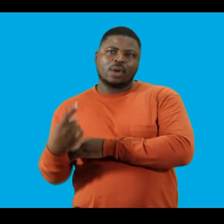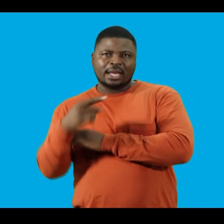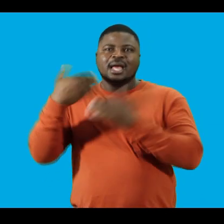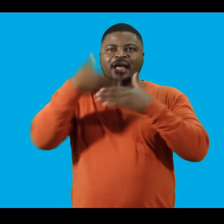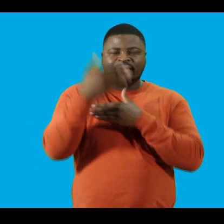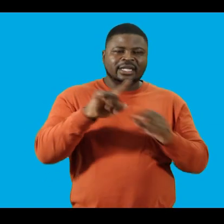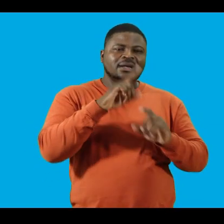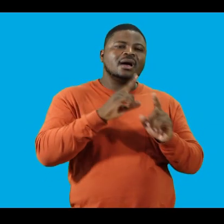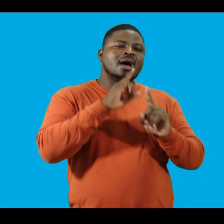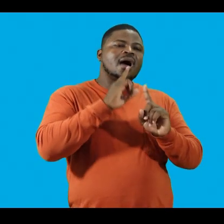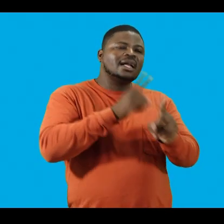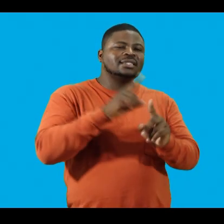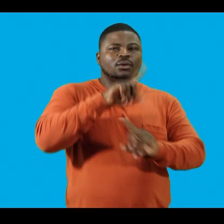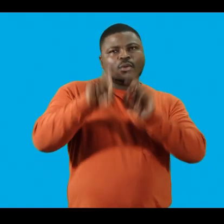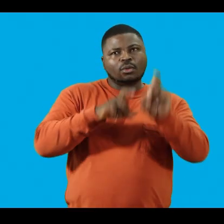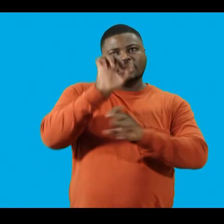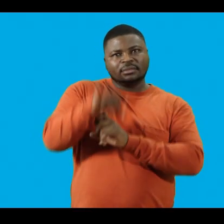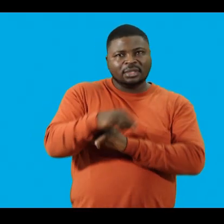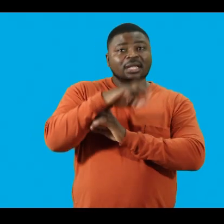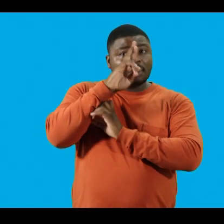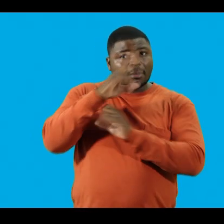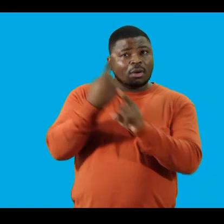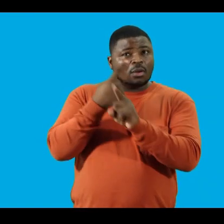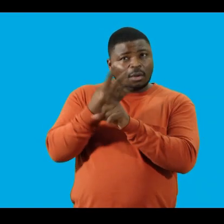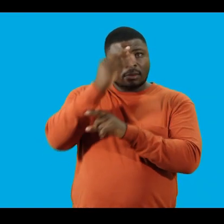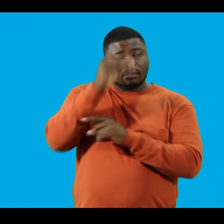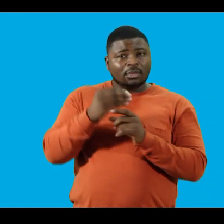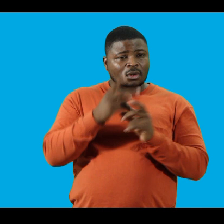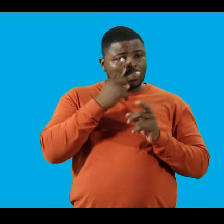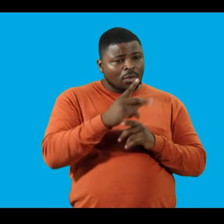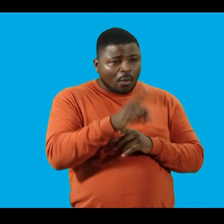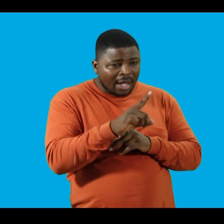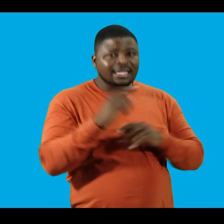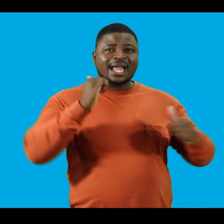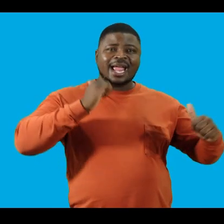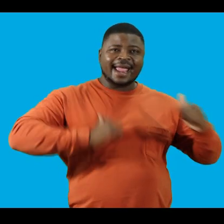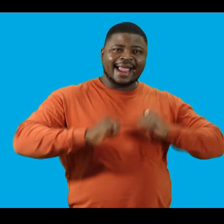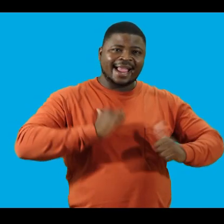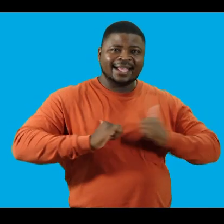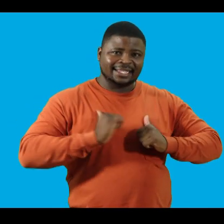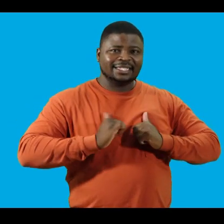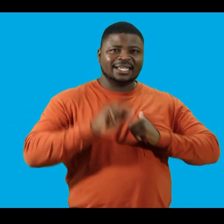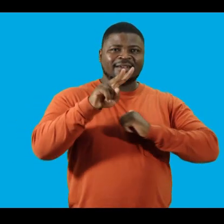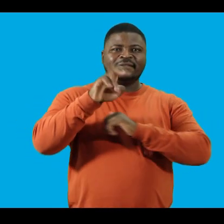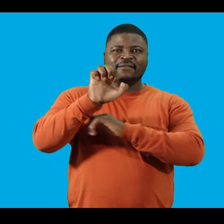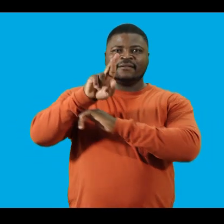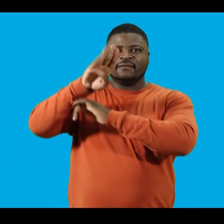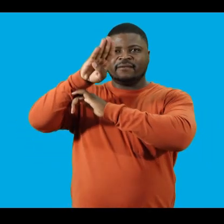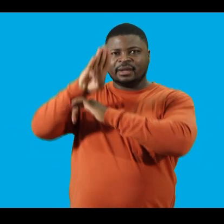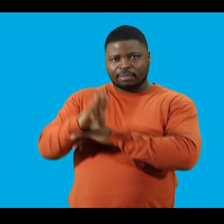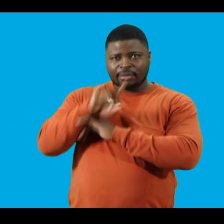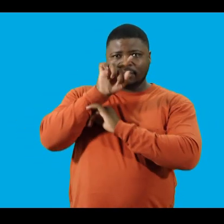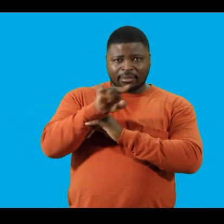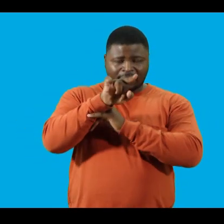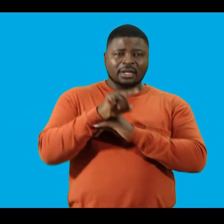that follow. Now remember to always look out for your action verbs so that you know exactly what is